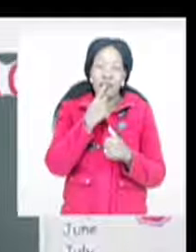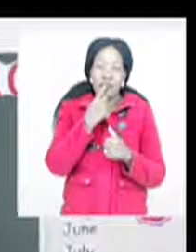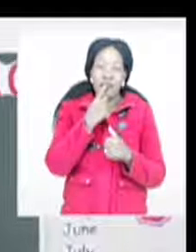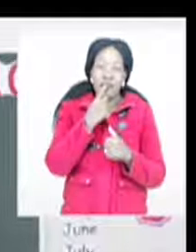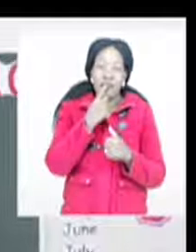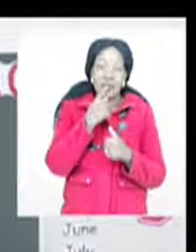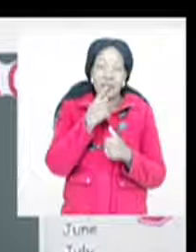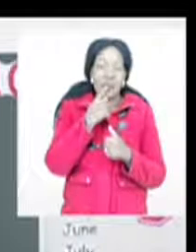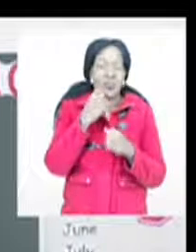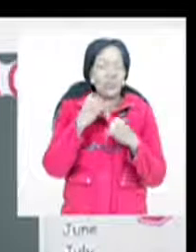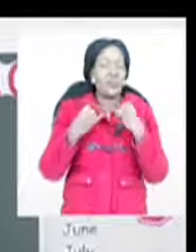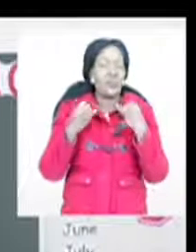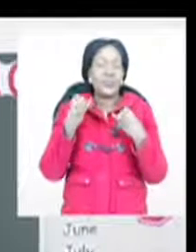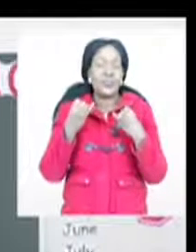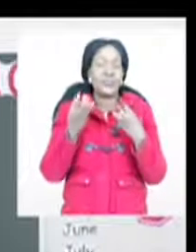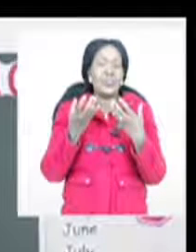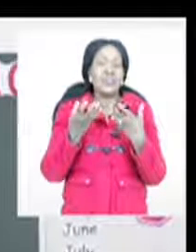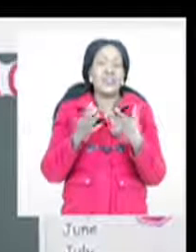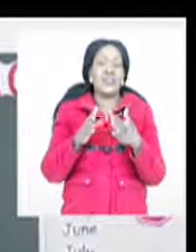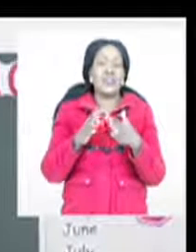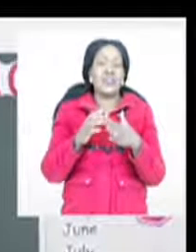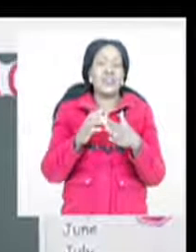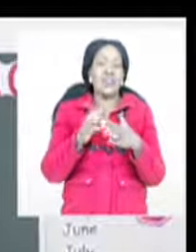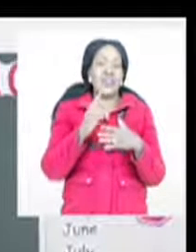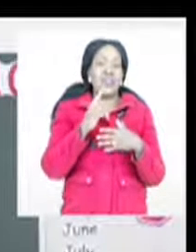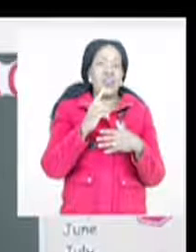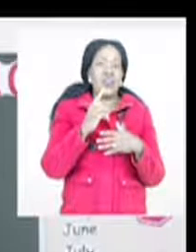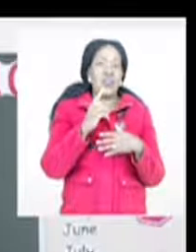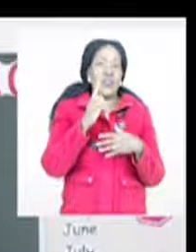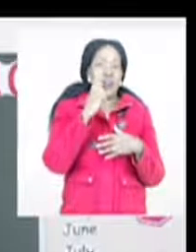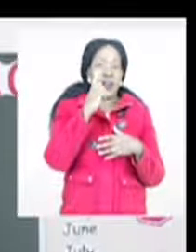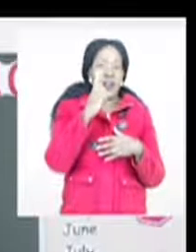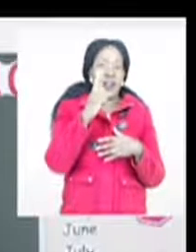going to enjoy them afterwards. Let's count. 1 lolly,